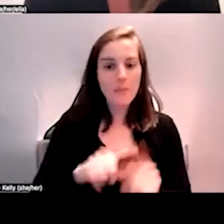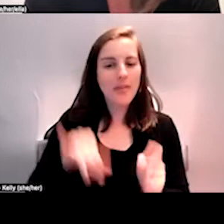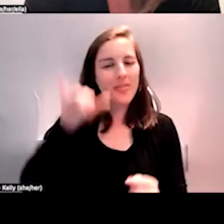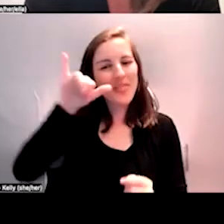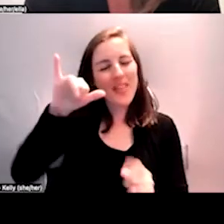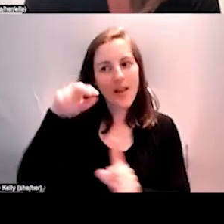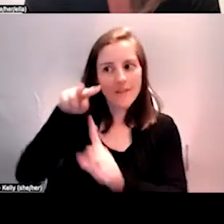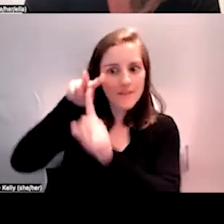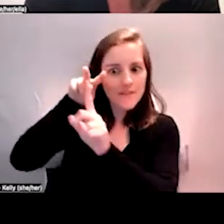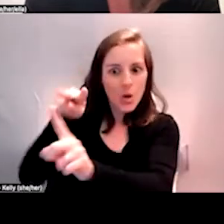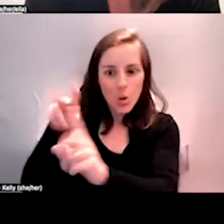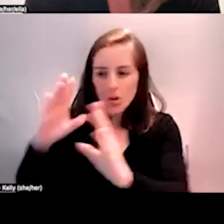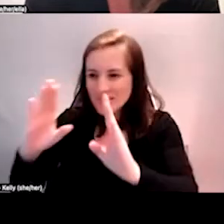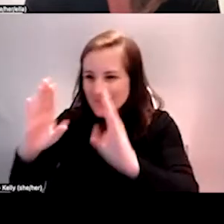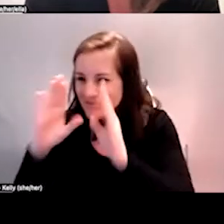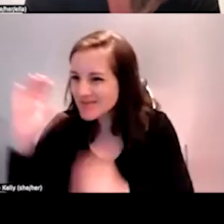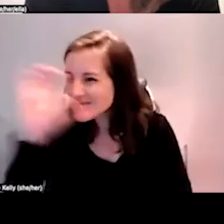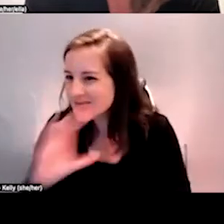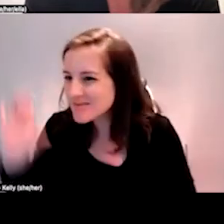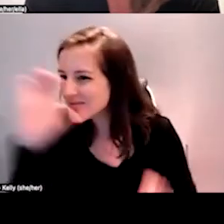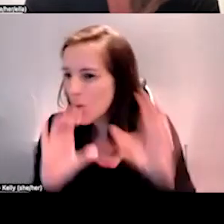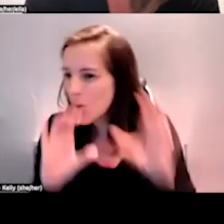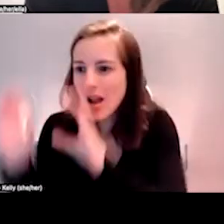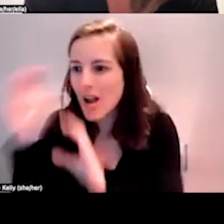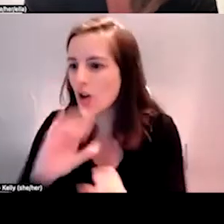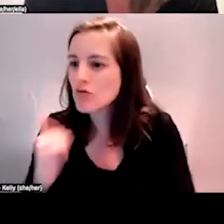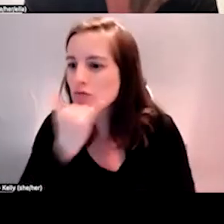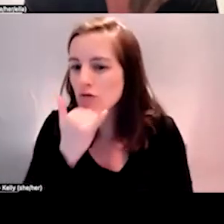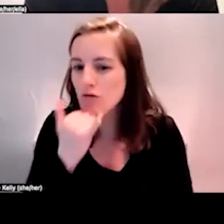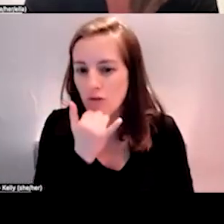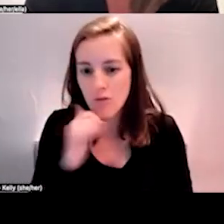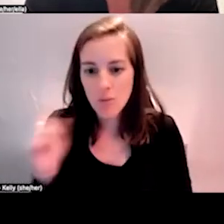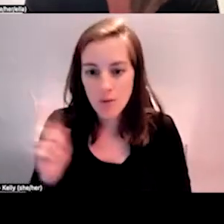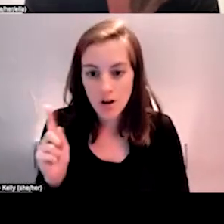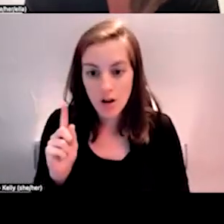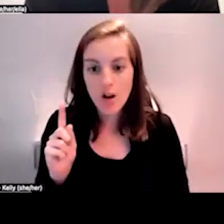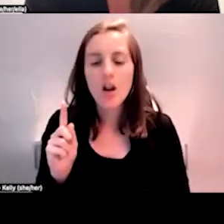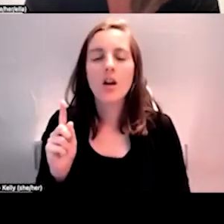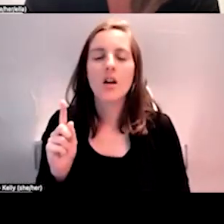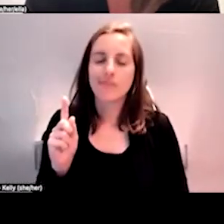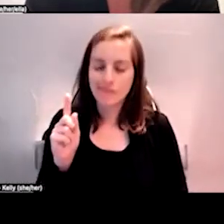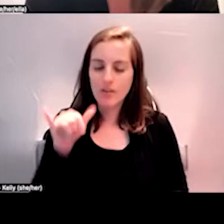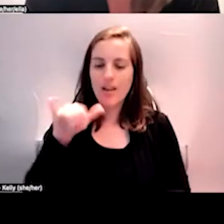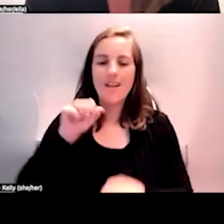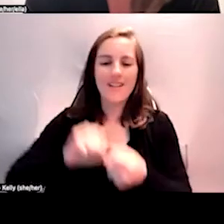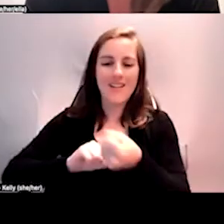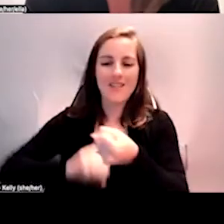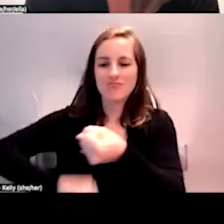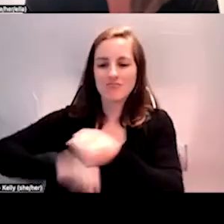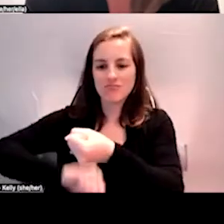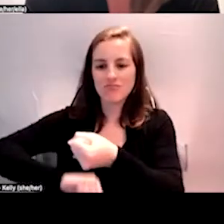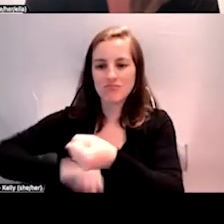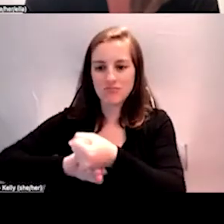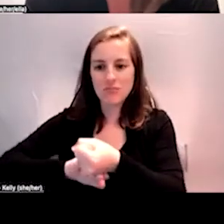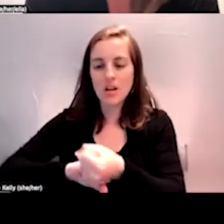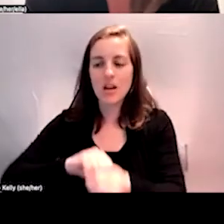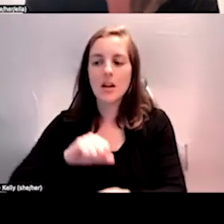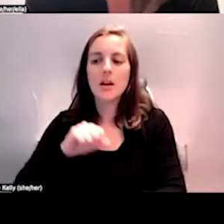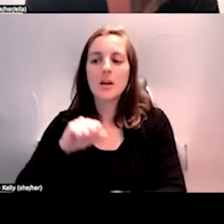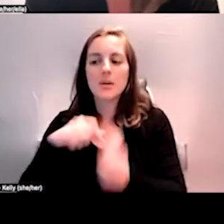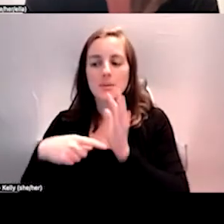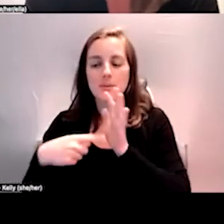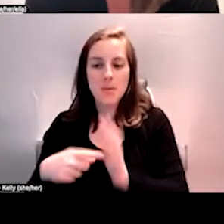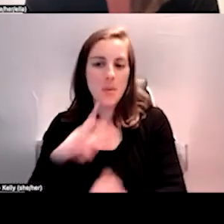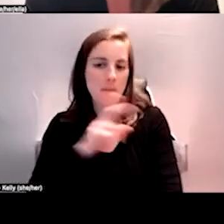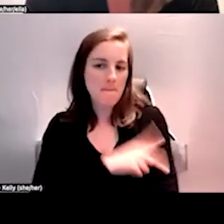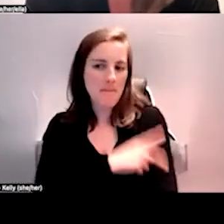can also really reinforce this philosophy that the patient is always coming in with something